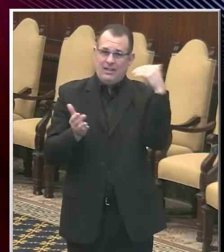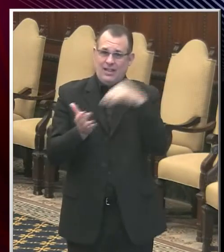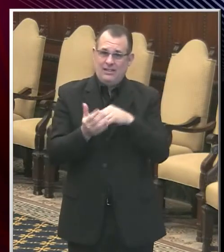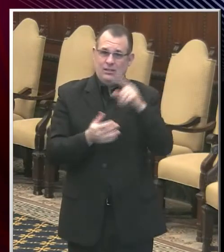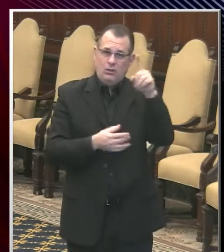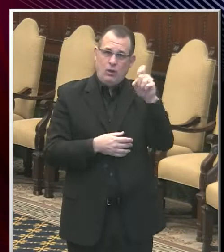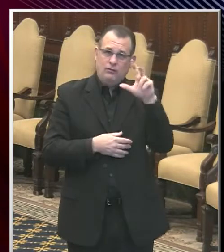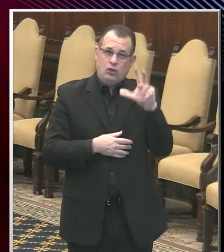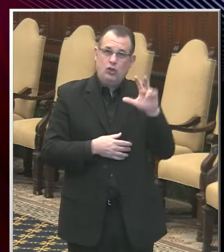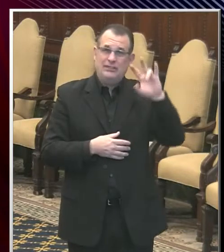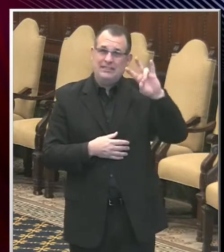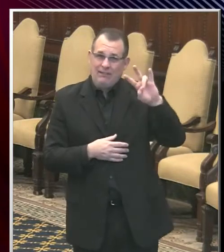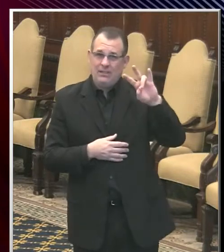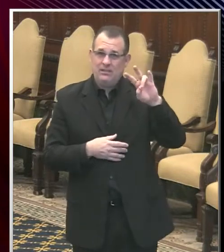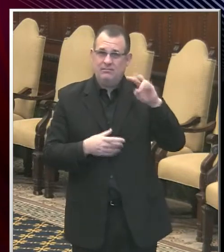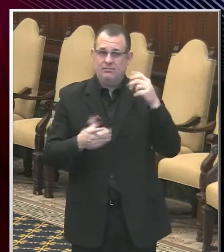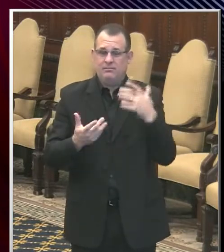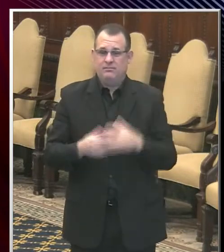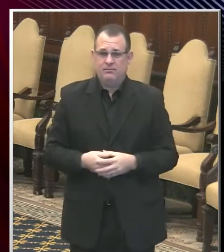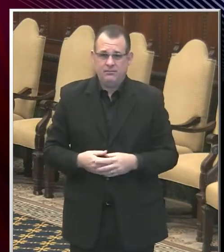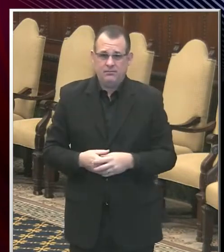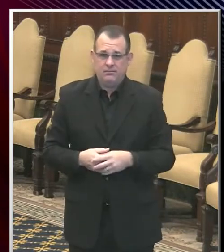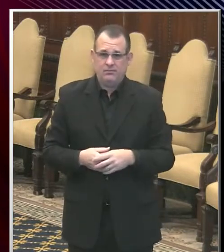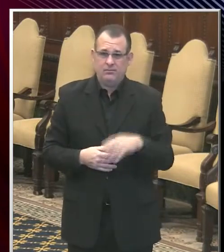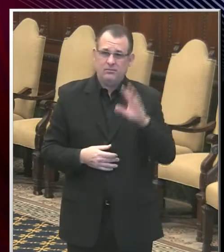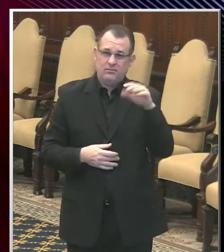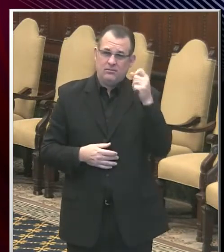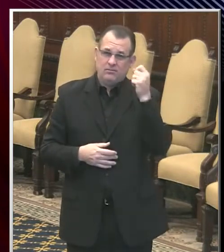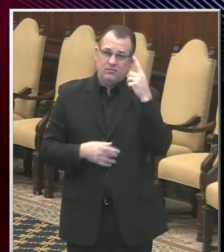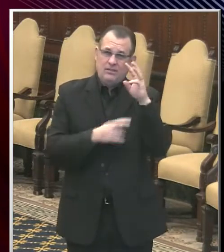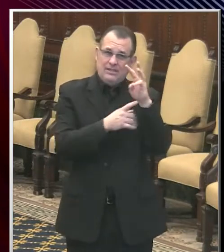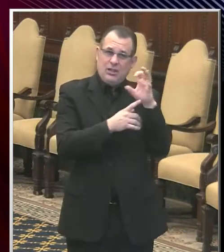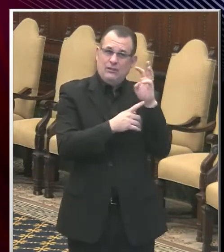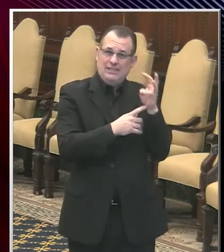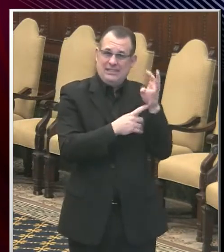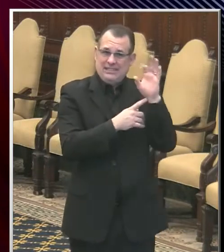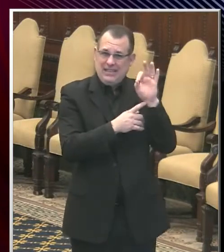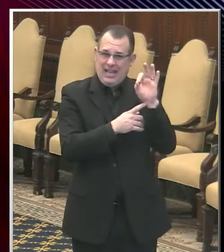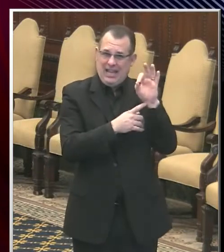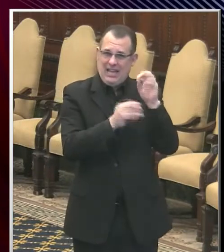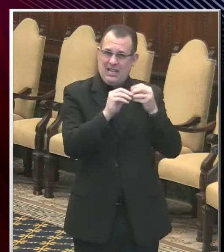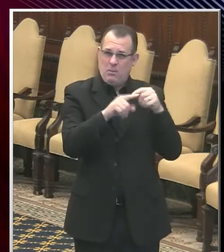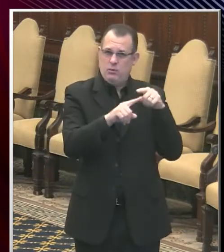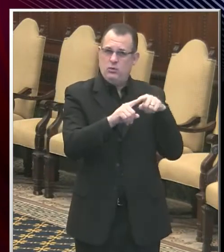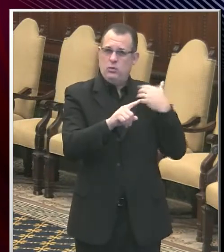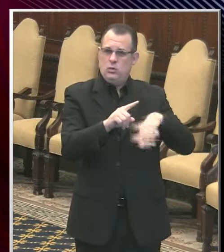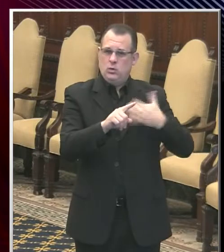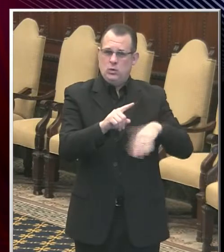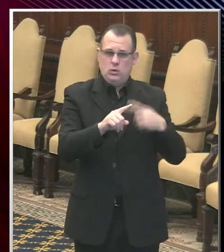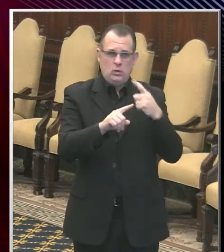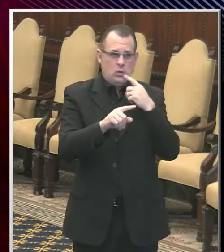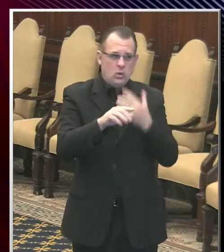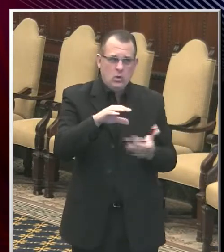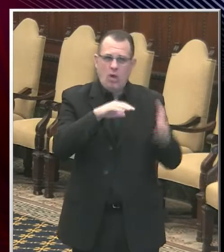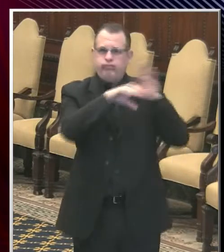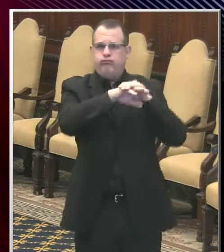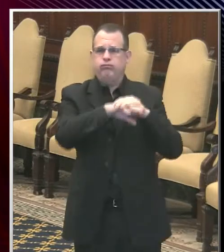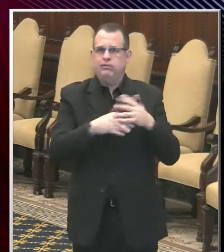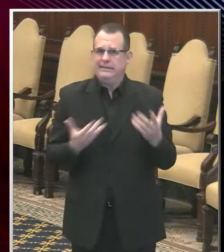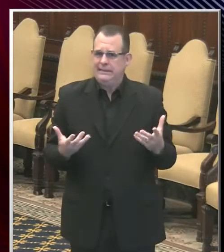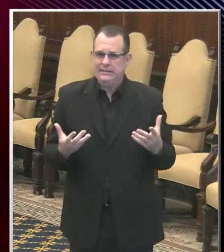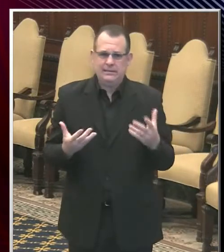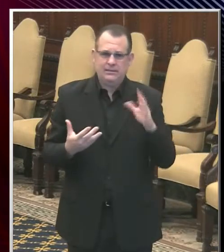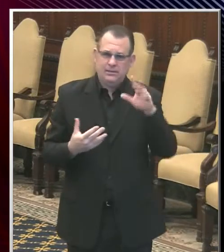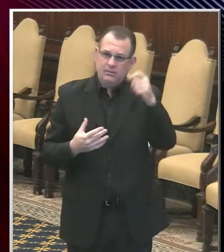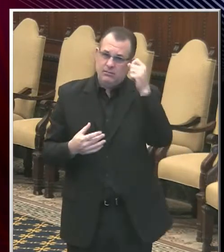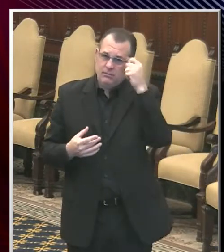15,137 since the beginning of the epidemic. Now, that 669 number for the number of daily cases is a high number. And that's because we've